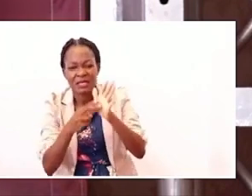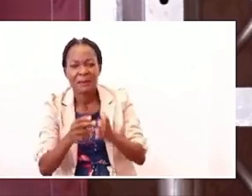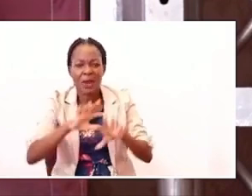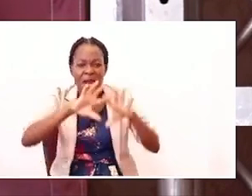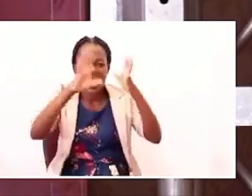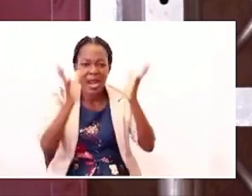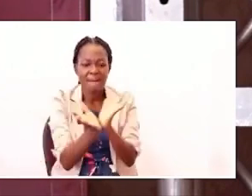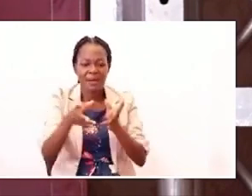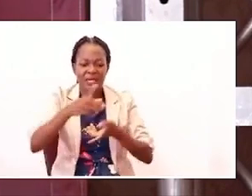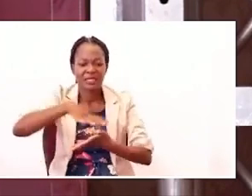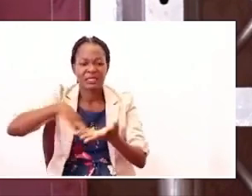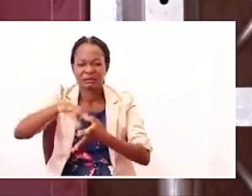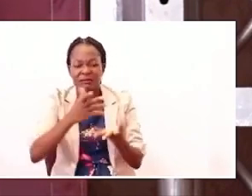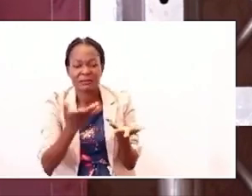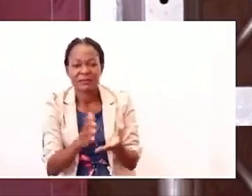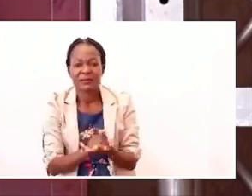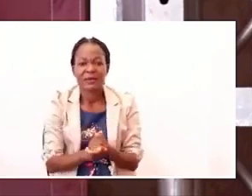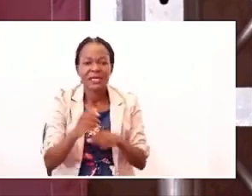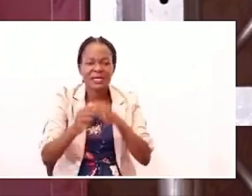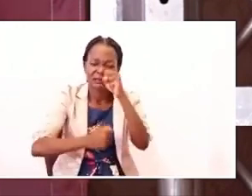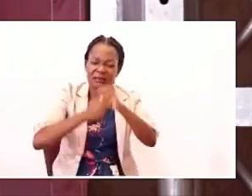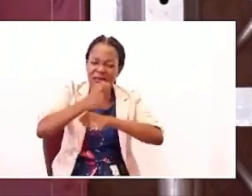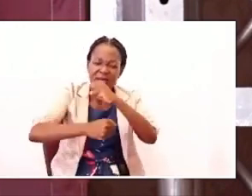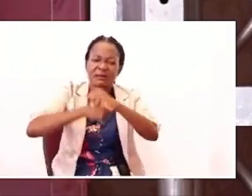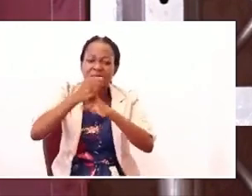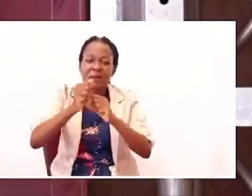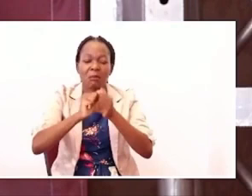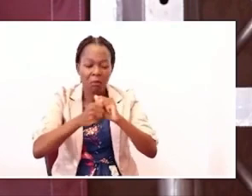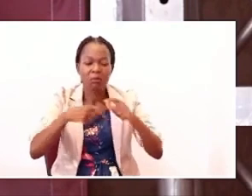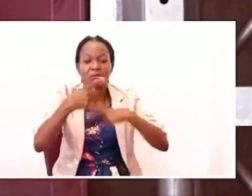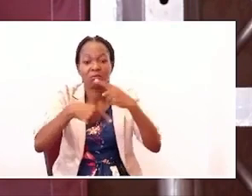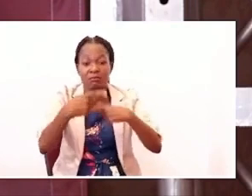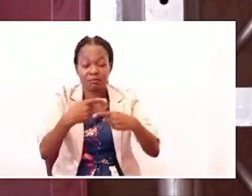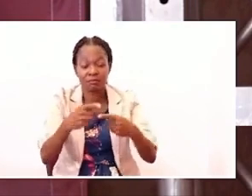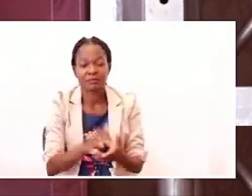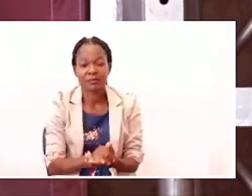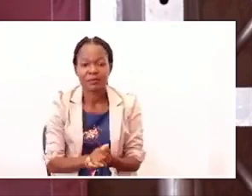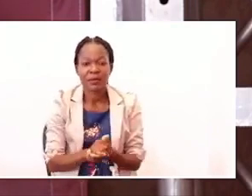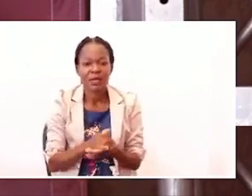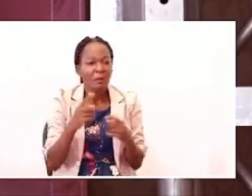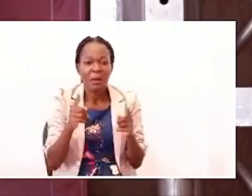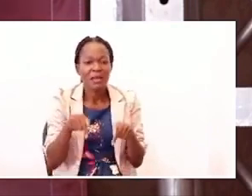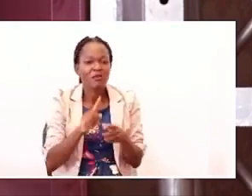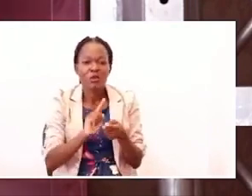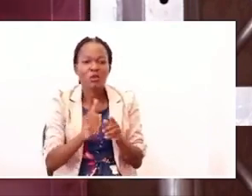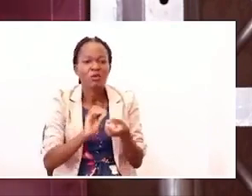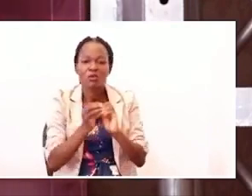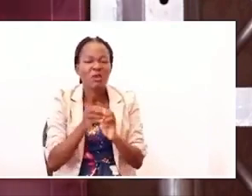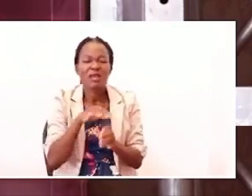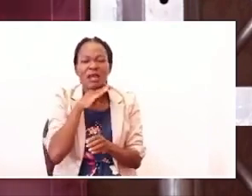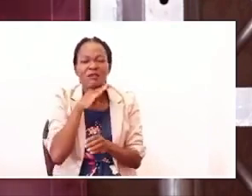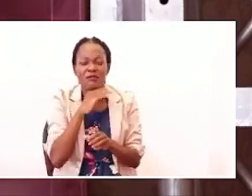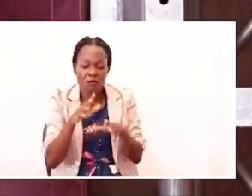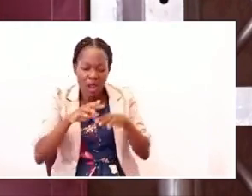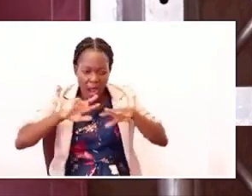us year in, year out about these vulnerabilities. Yet I think that we don't do enough to recognize that we have